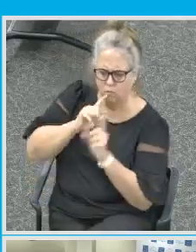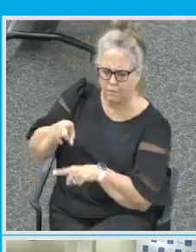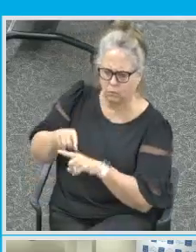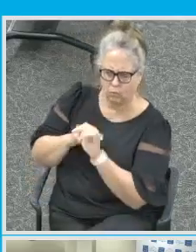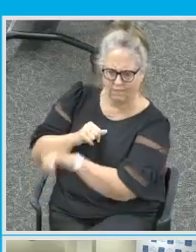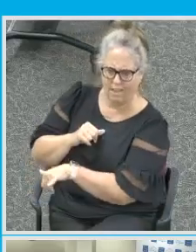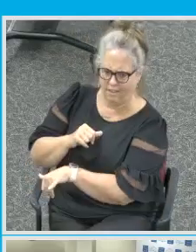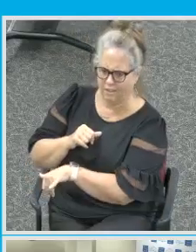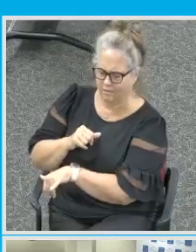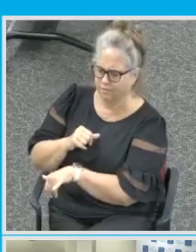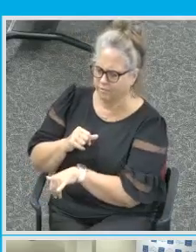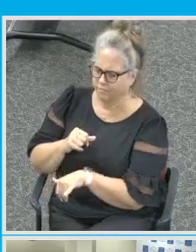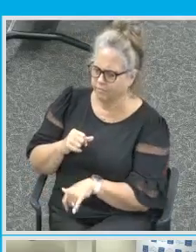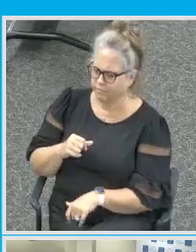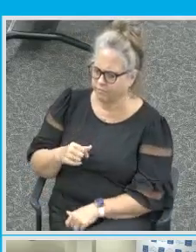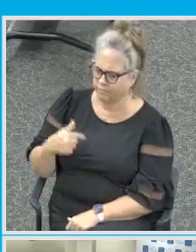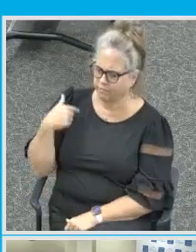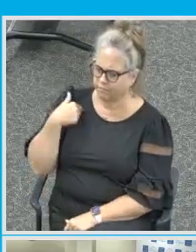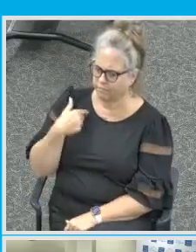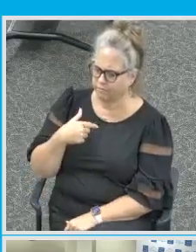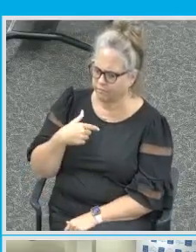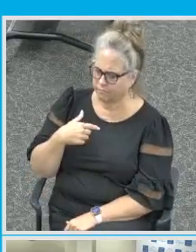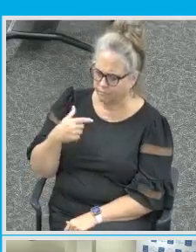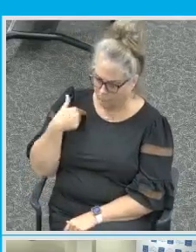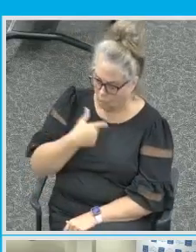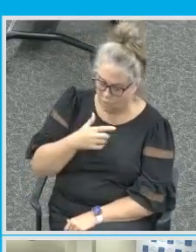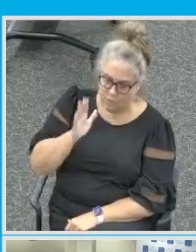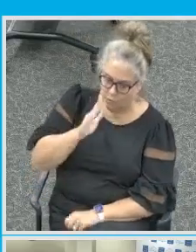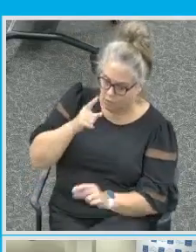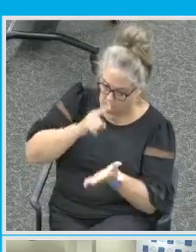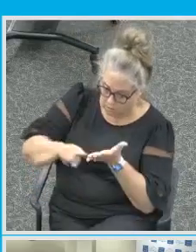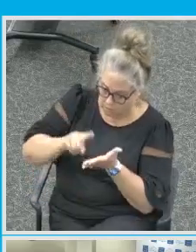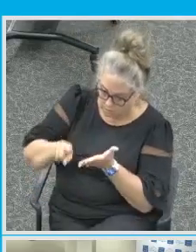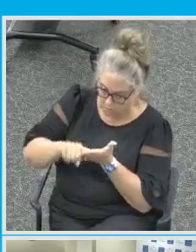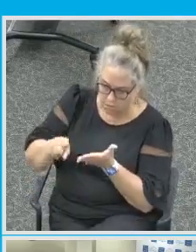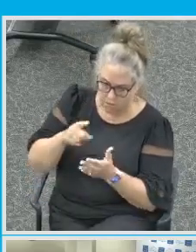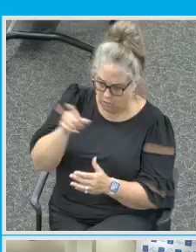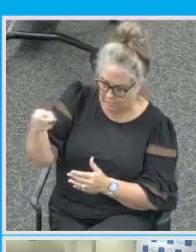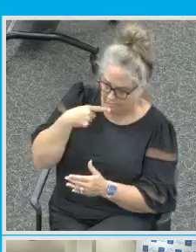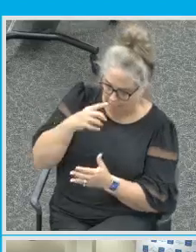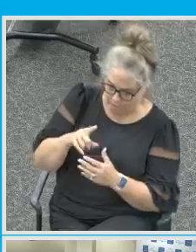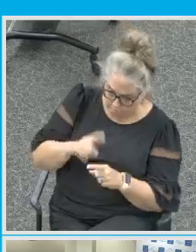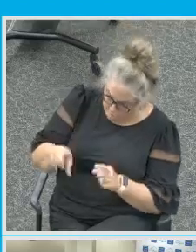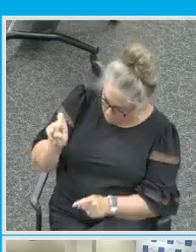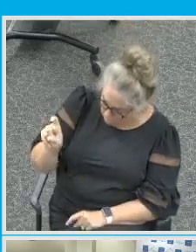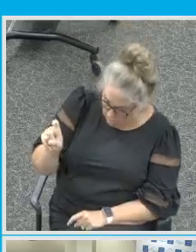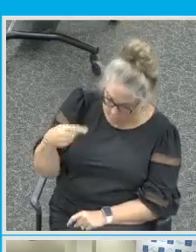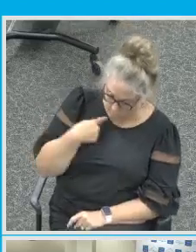oh, look into. Do we have a list of things like this? Is this something that other areas have seen?